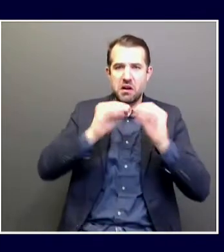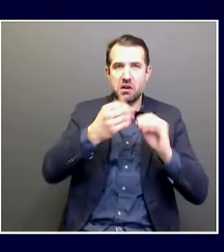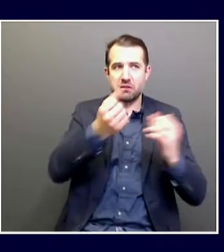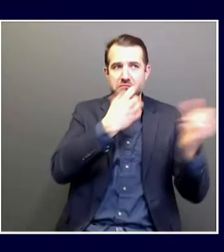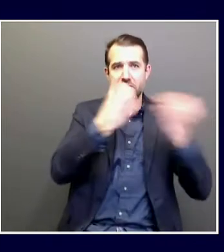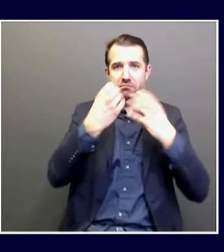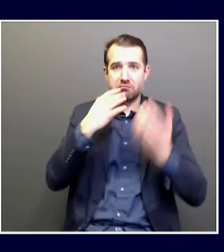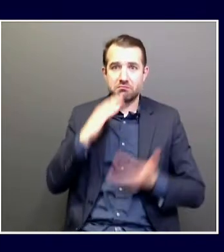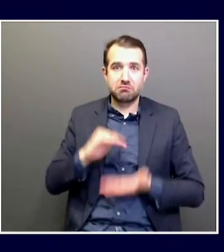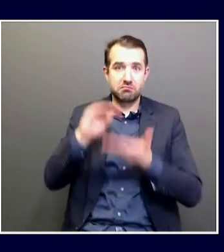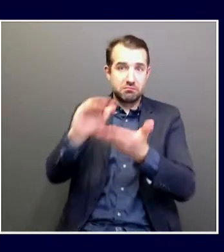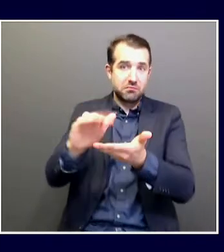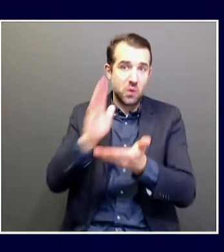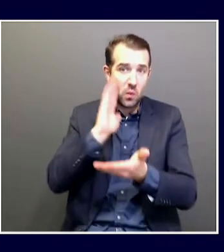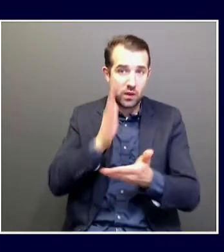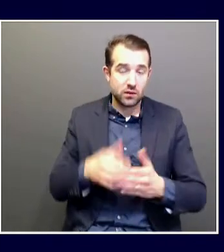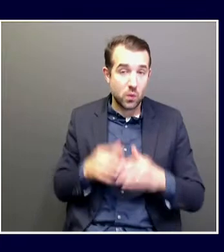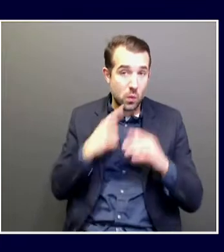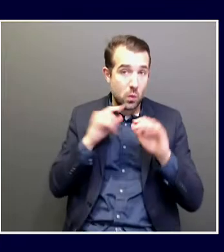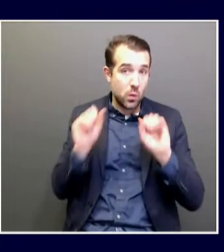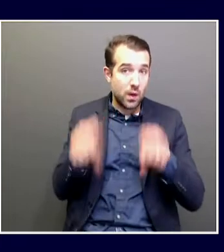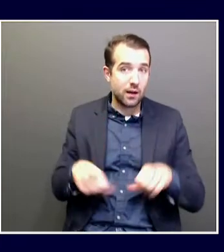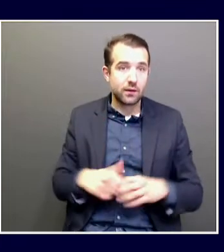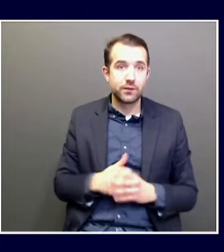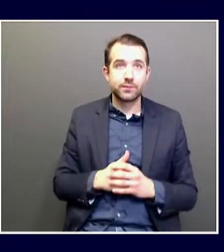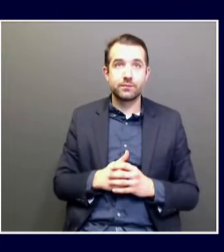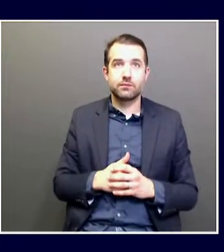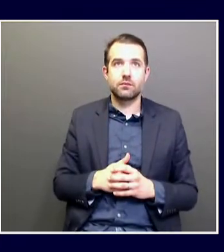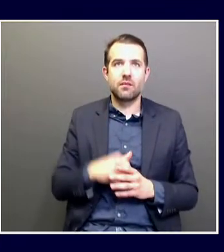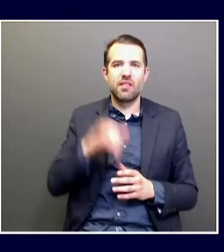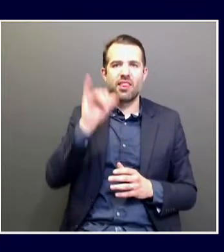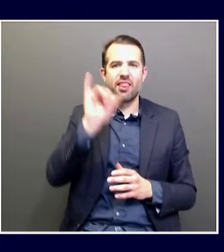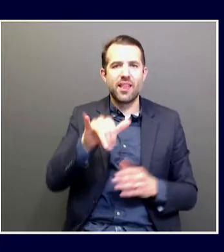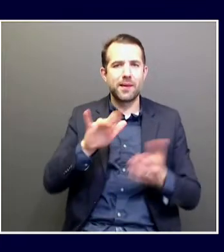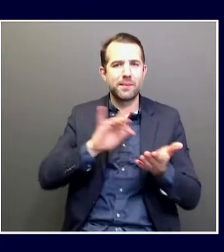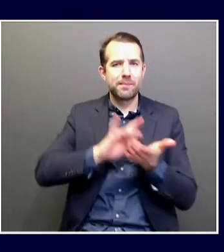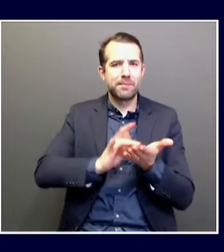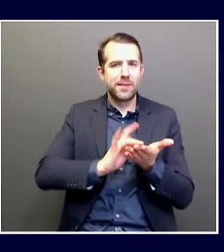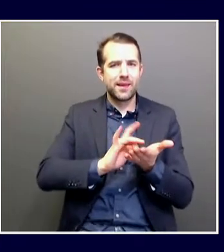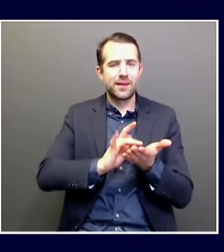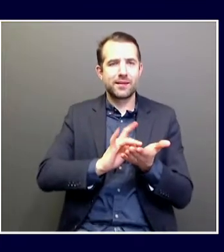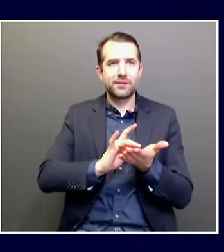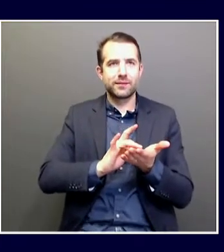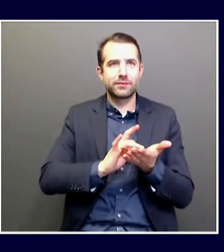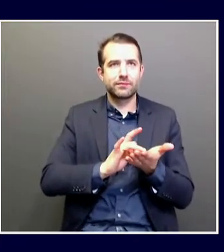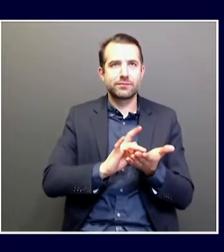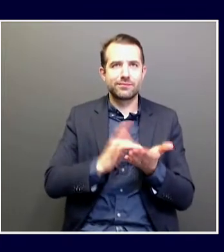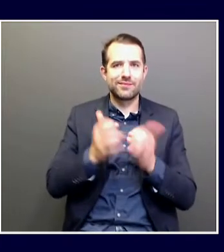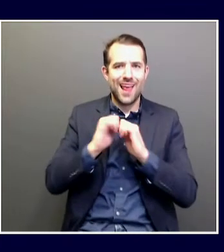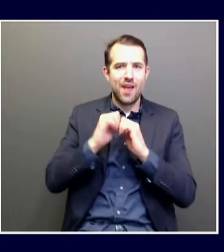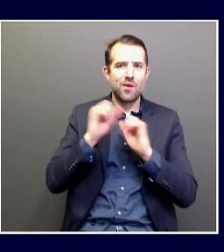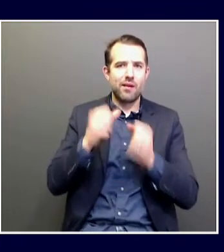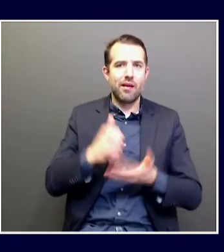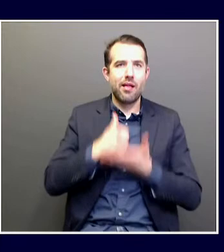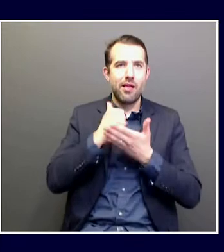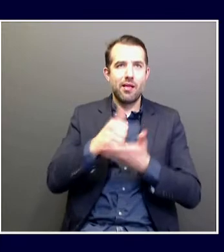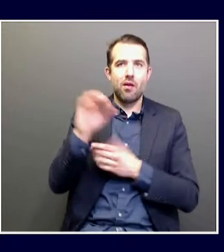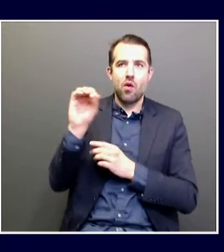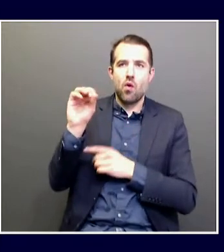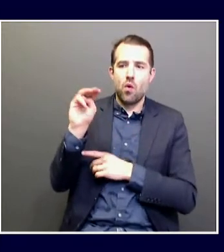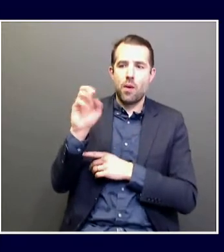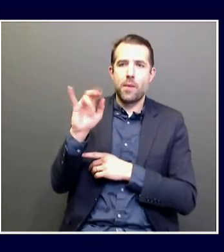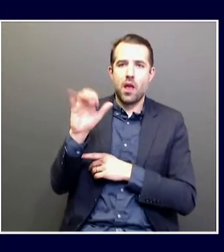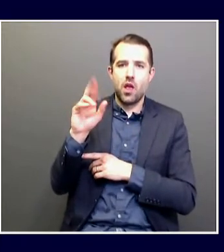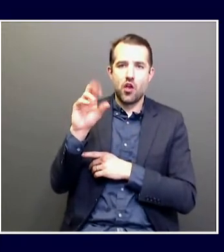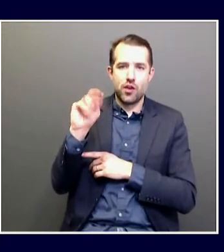what do monoclonals mean in the future based on the Omicron concern? And there the data are a little